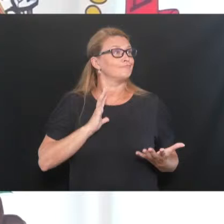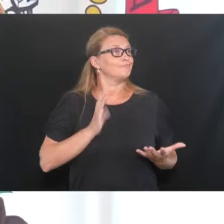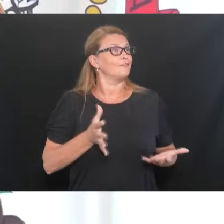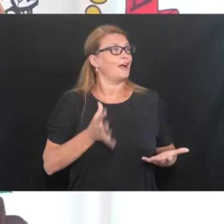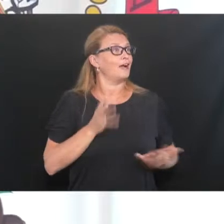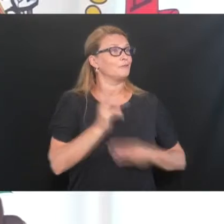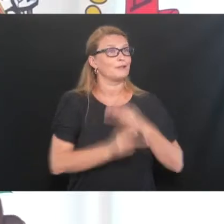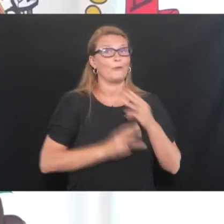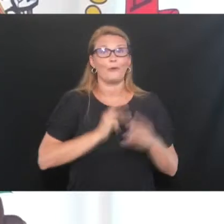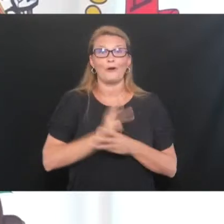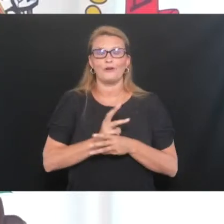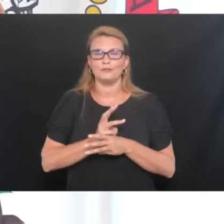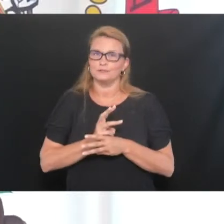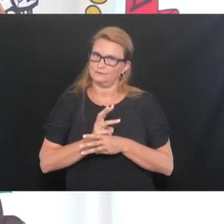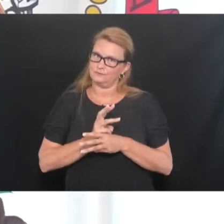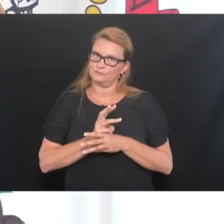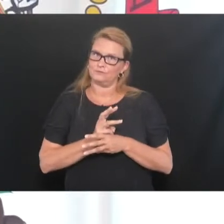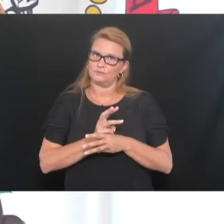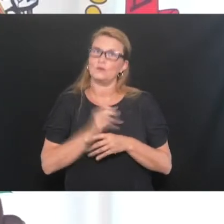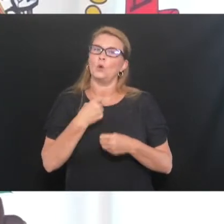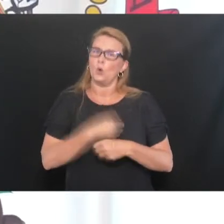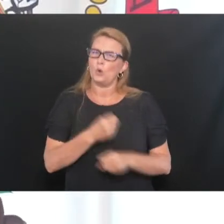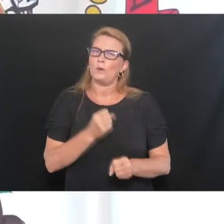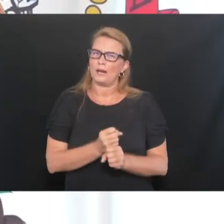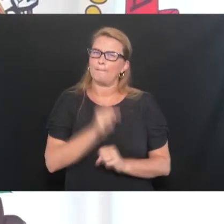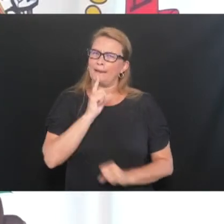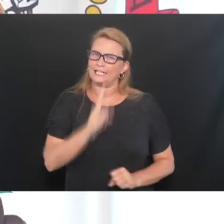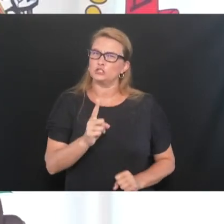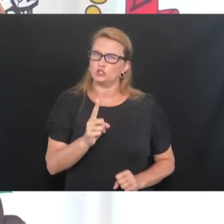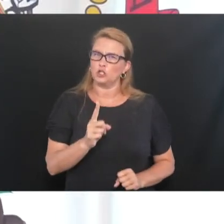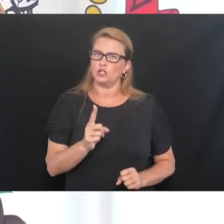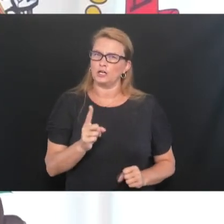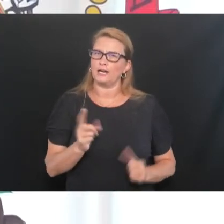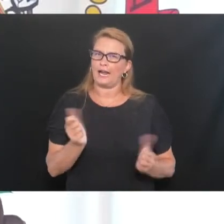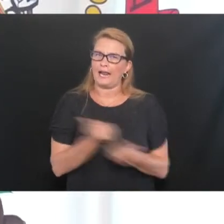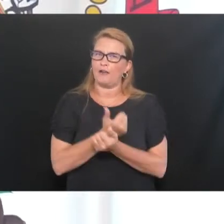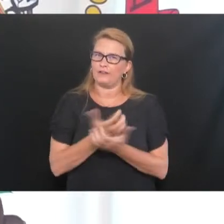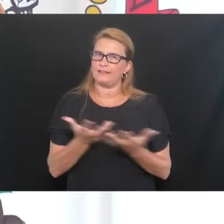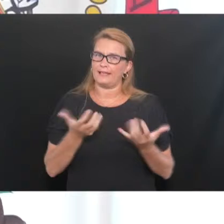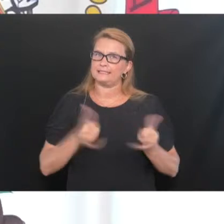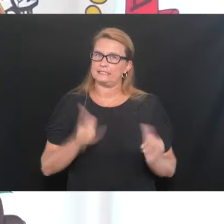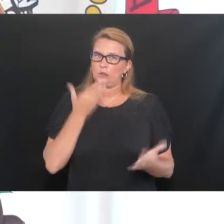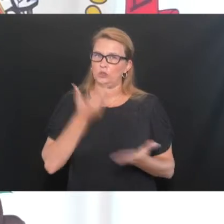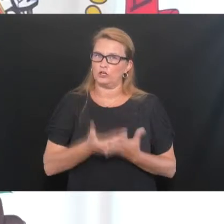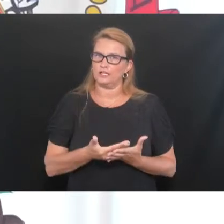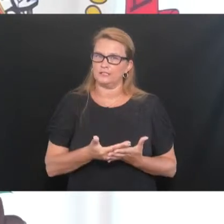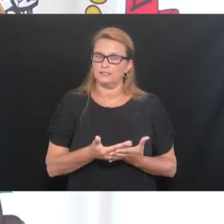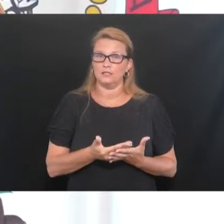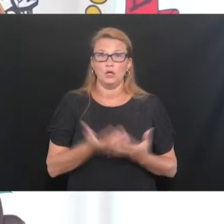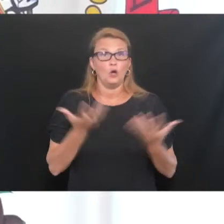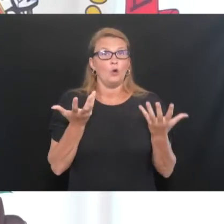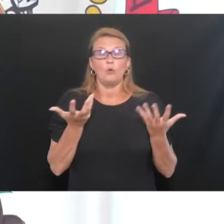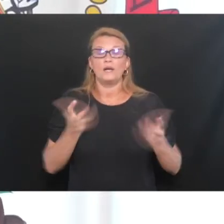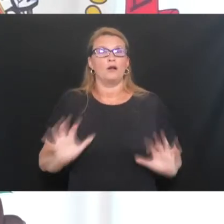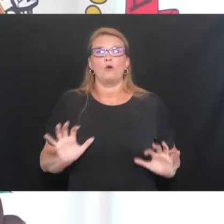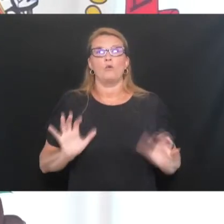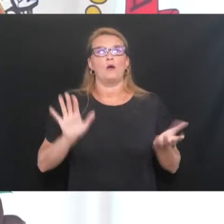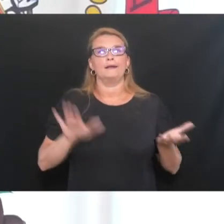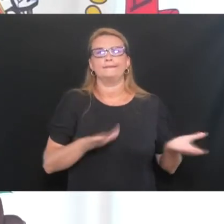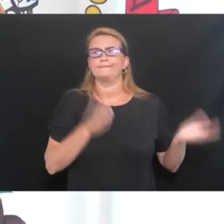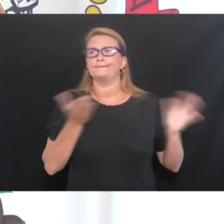in the world, we need to make sure all's good in the world, don't we? Because we don't need to lose a bunch of the folks